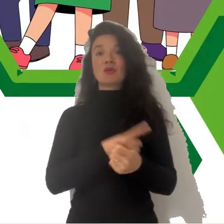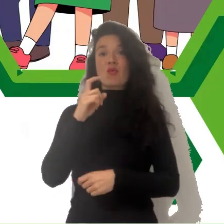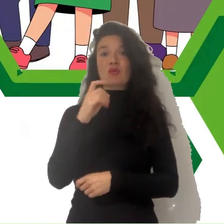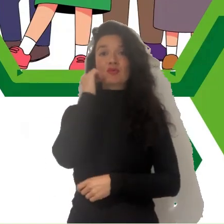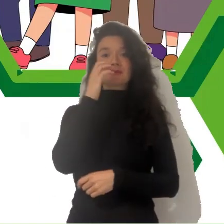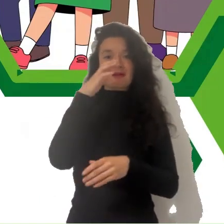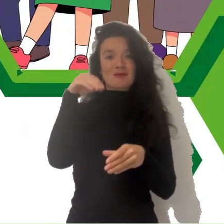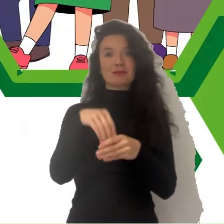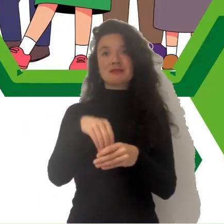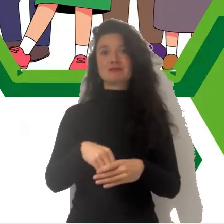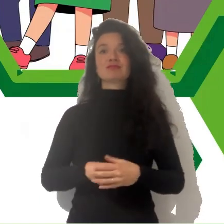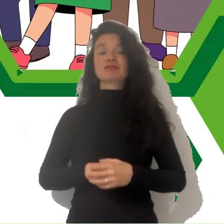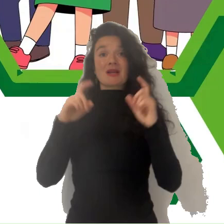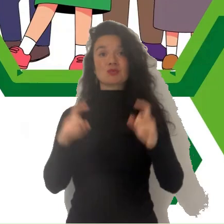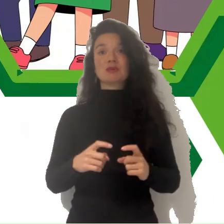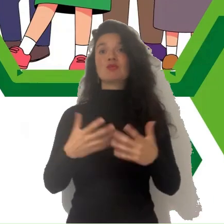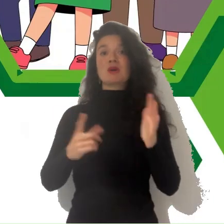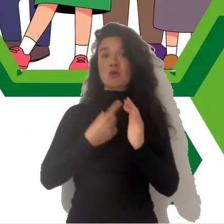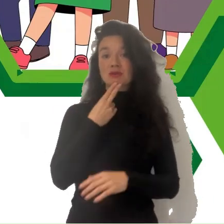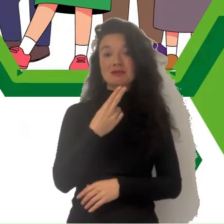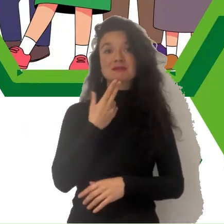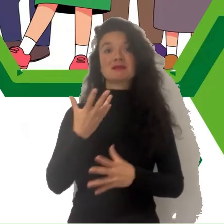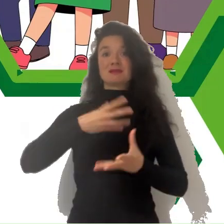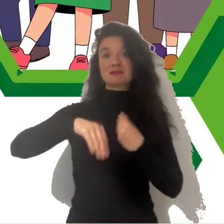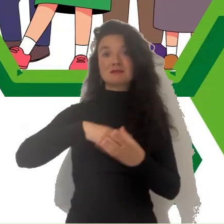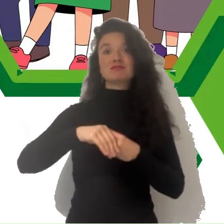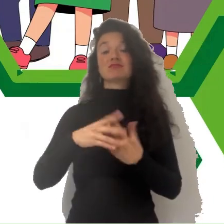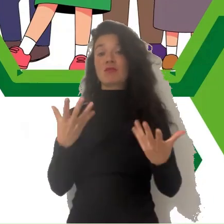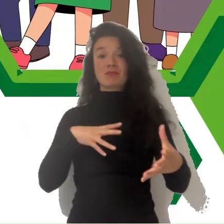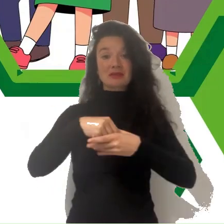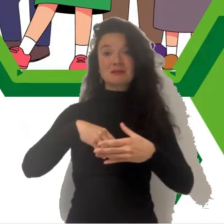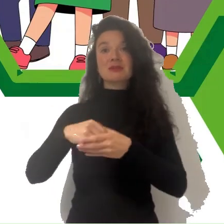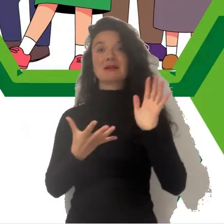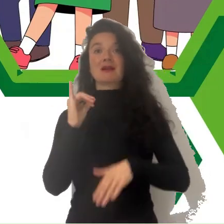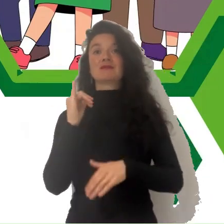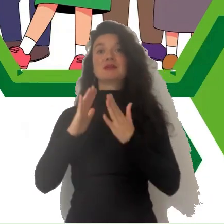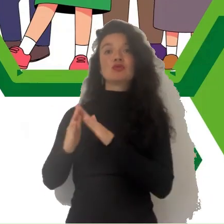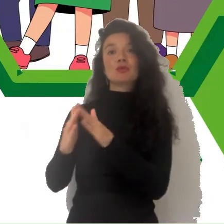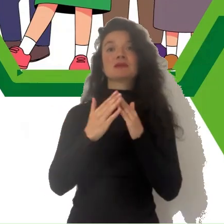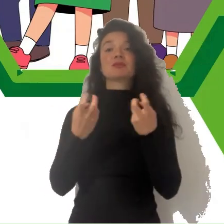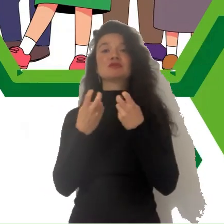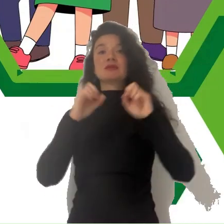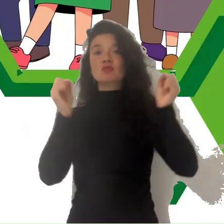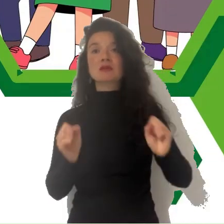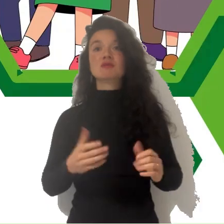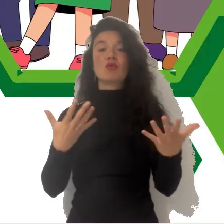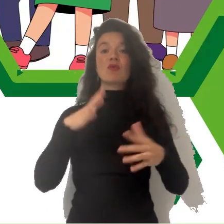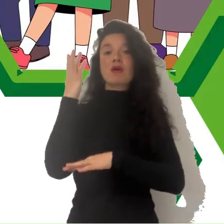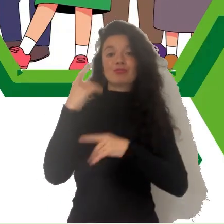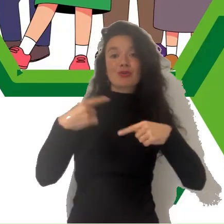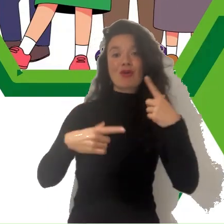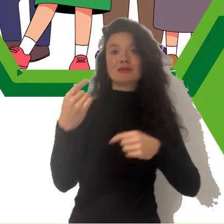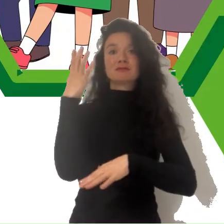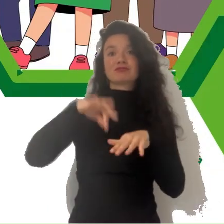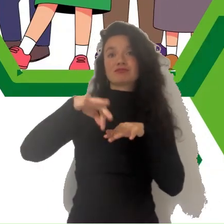every person has an impact on sustainability. Being aware of your impact and taking responsibility empowers